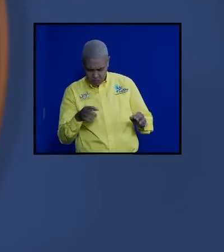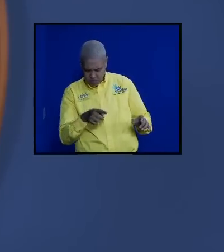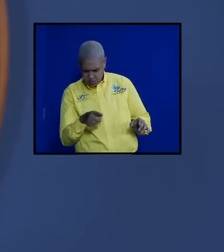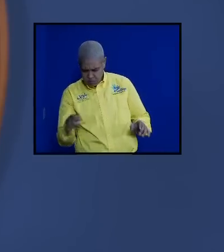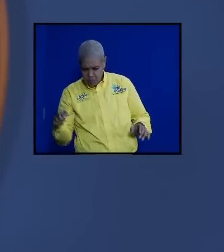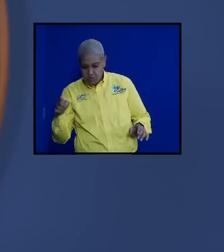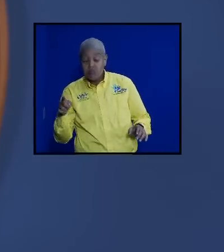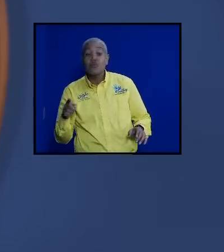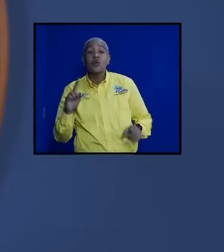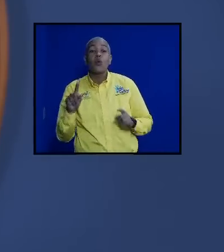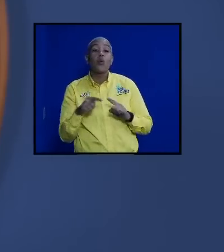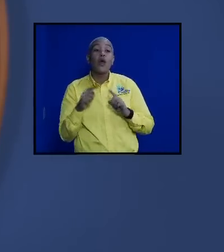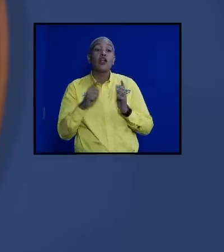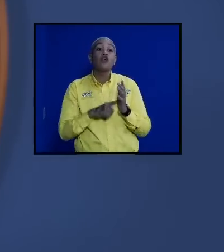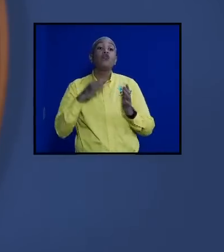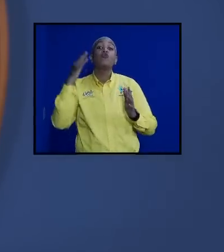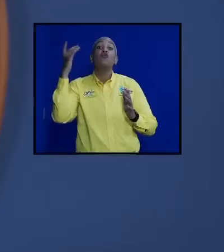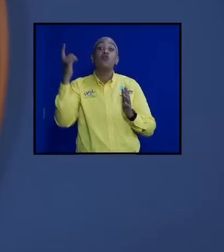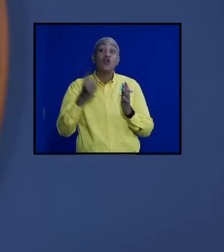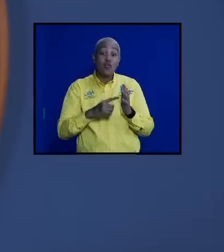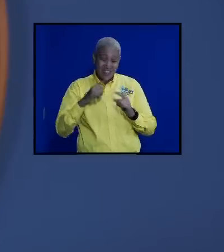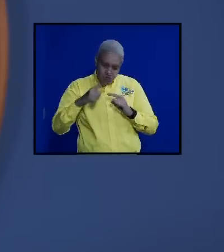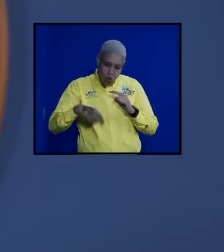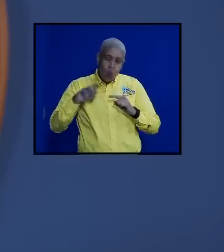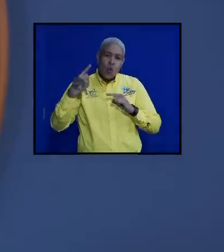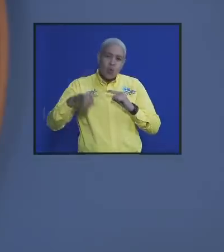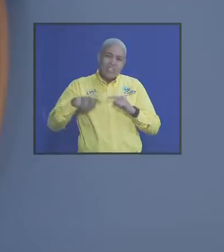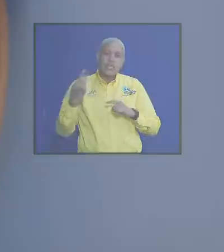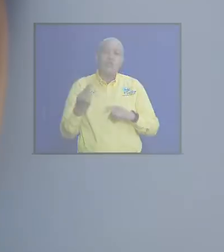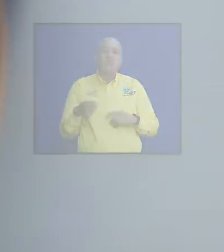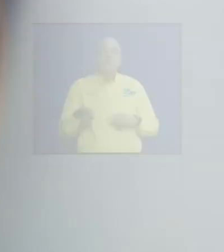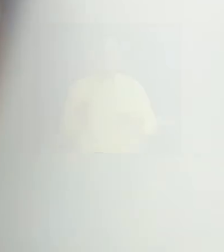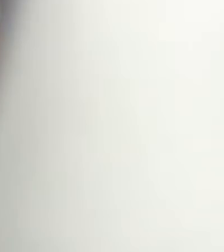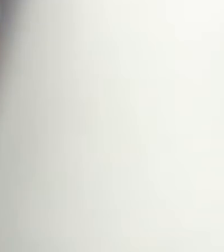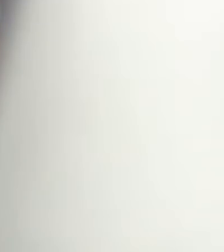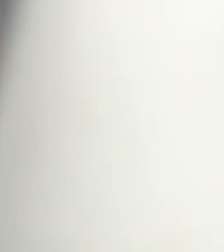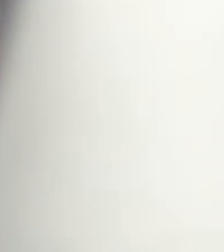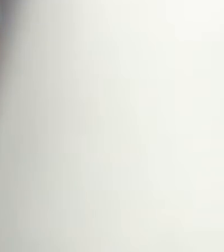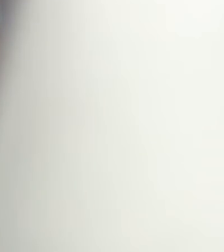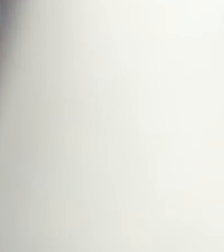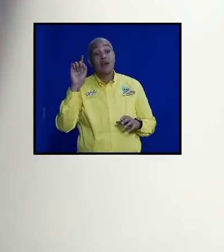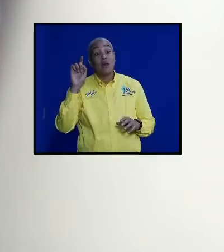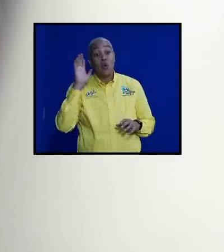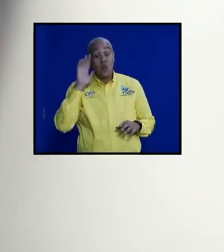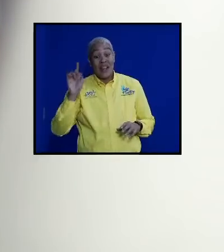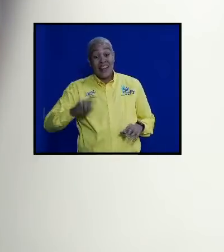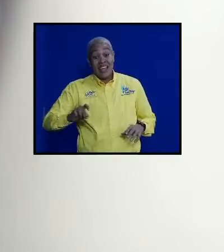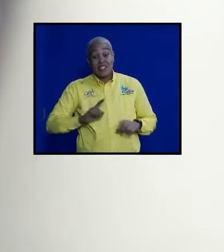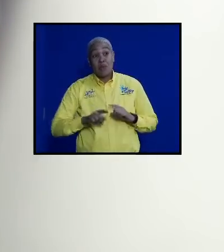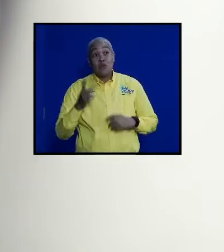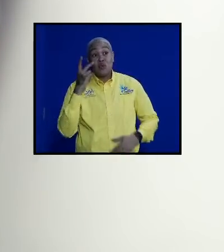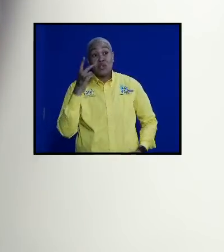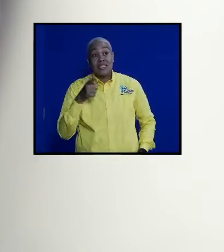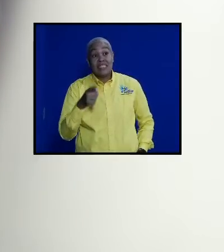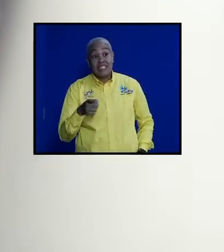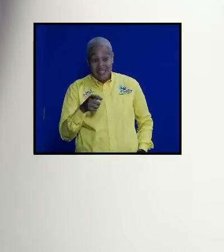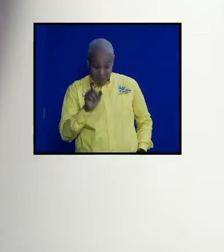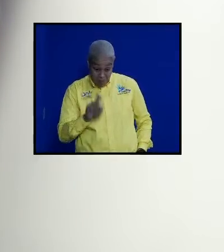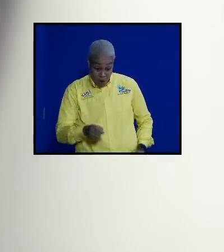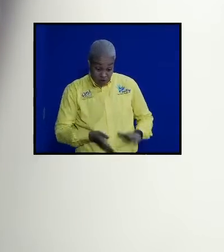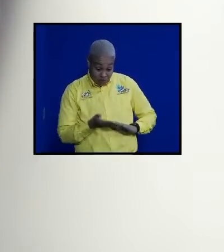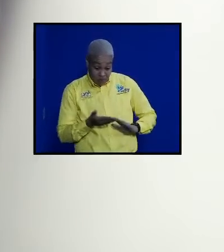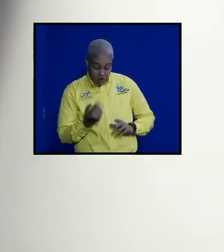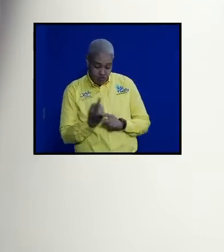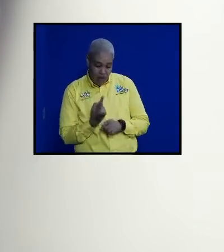the routine use of this measure will no longer be necessary, or is it that you now see this measure as being regularized as a crime